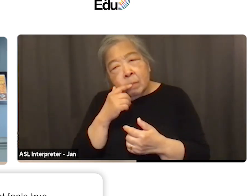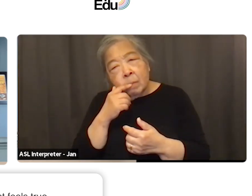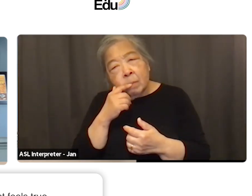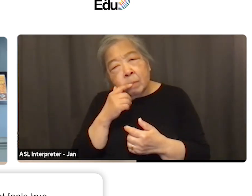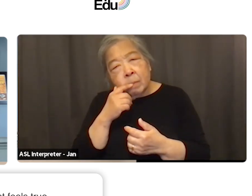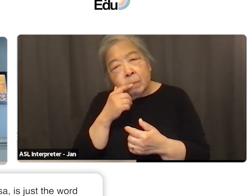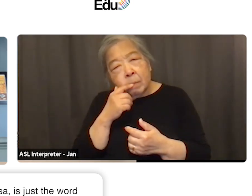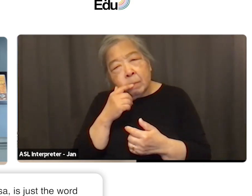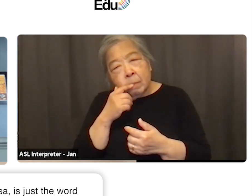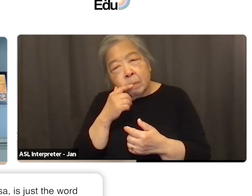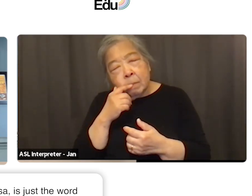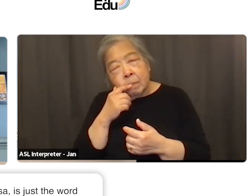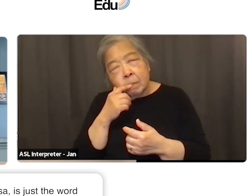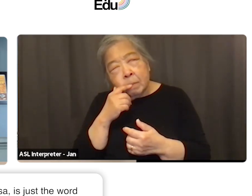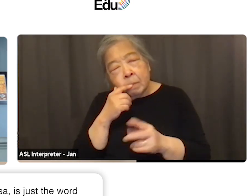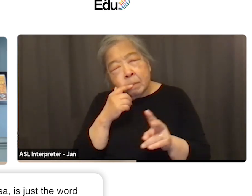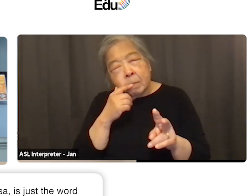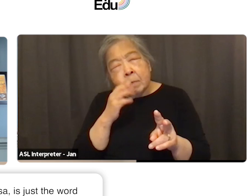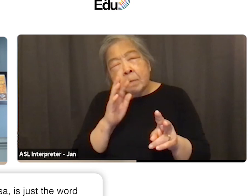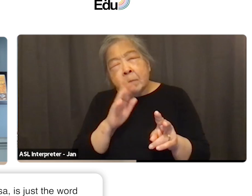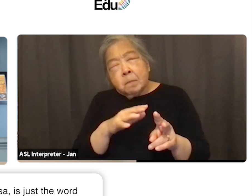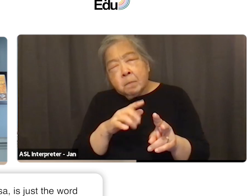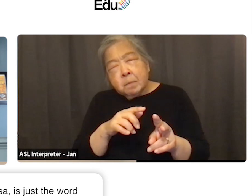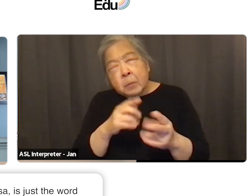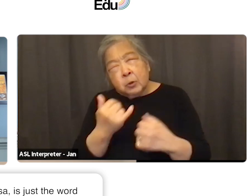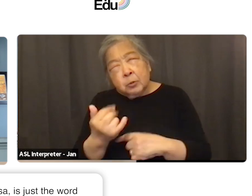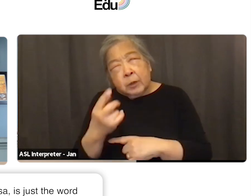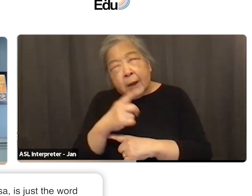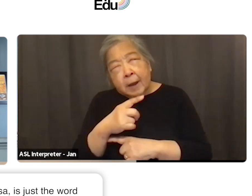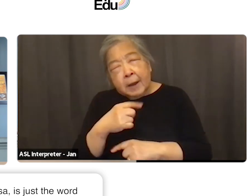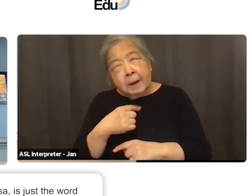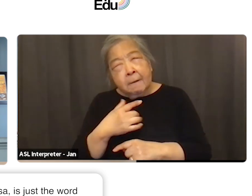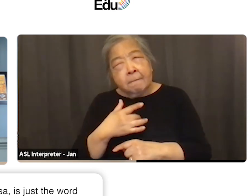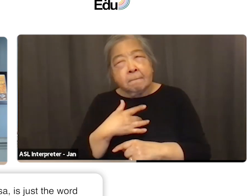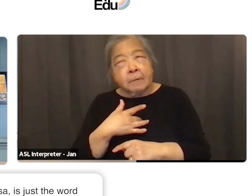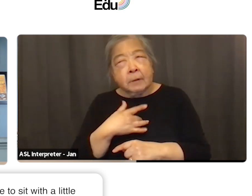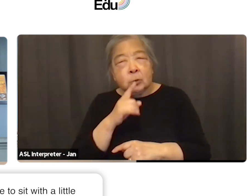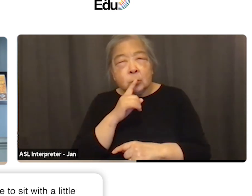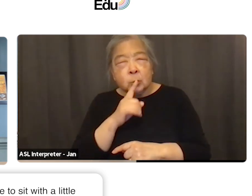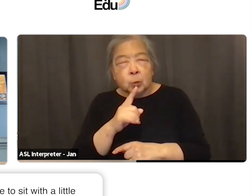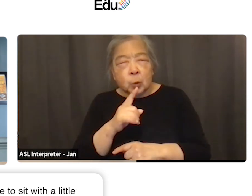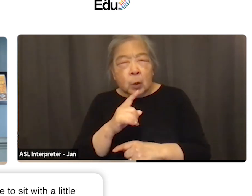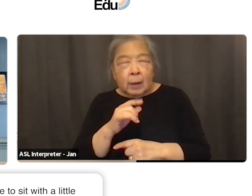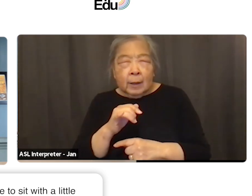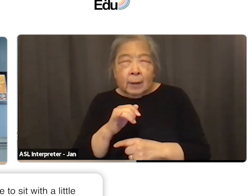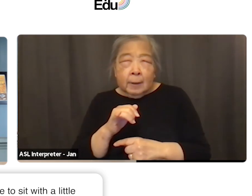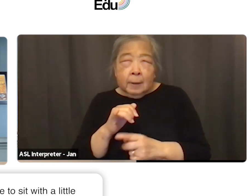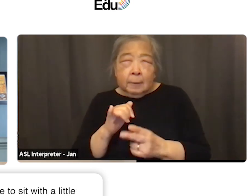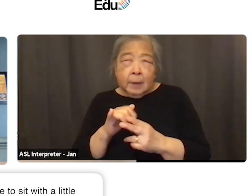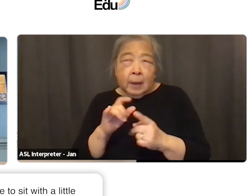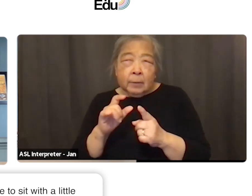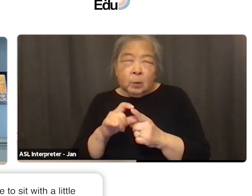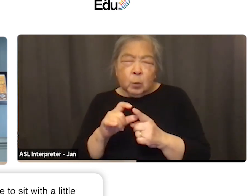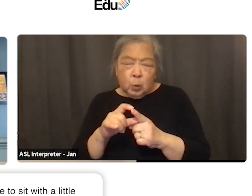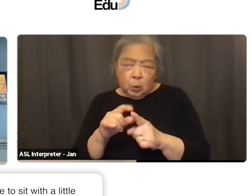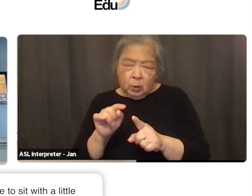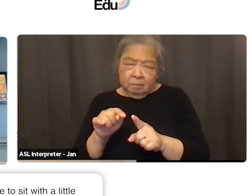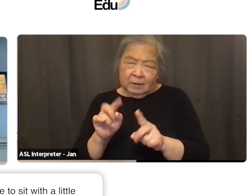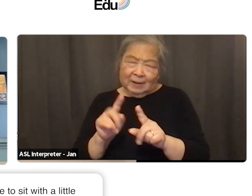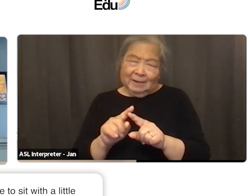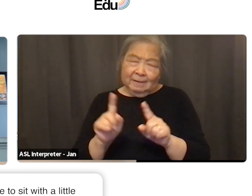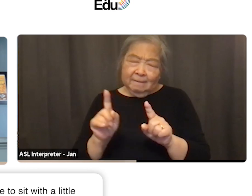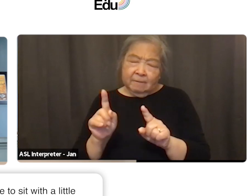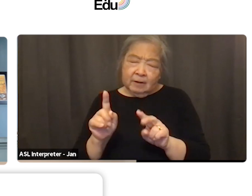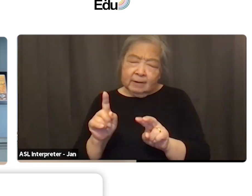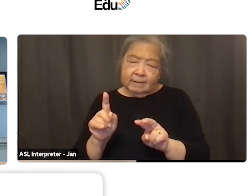What feels true today, Alyssa, is just the word different. I would love to sit with a little bit.